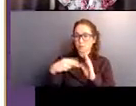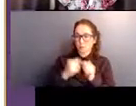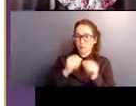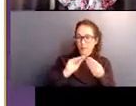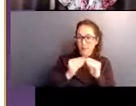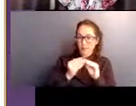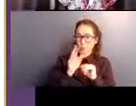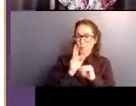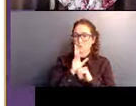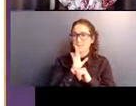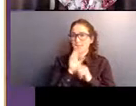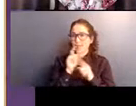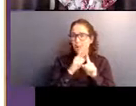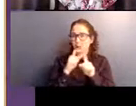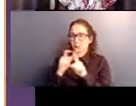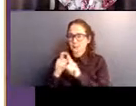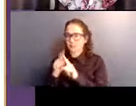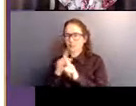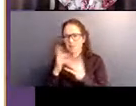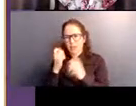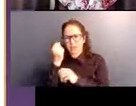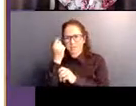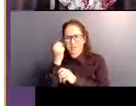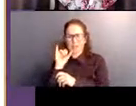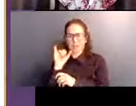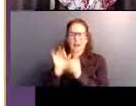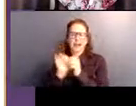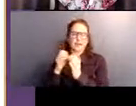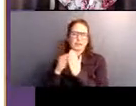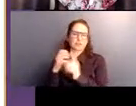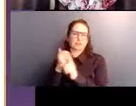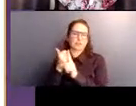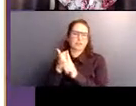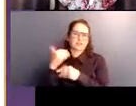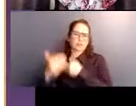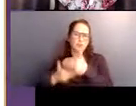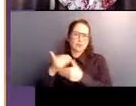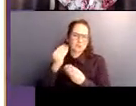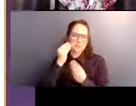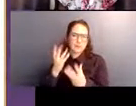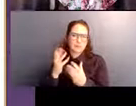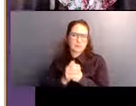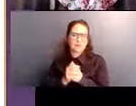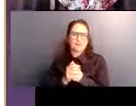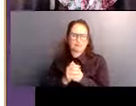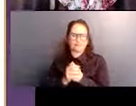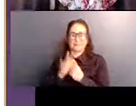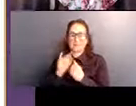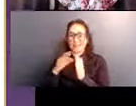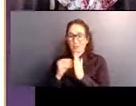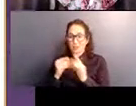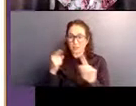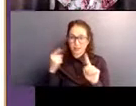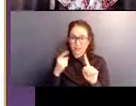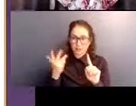or syllables, I want to try to get an understanding of how the student is processing it. Because the learning